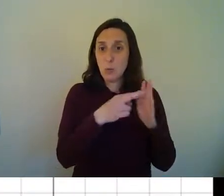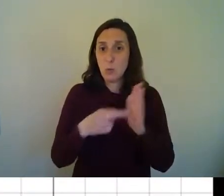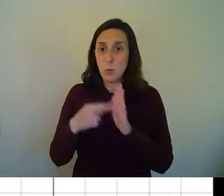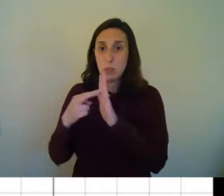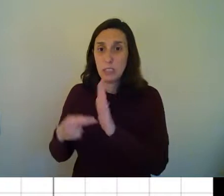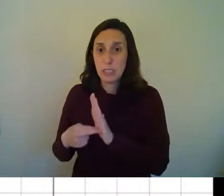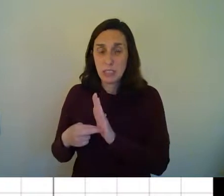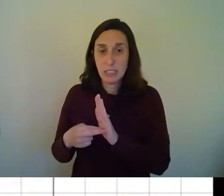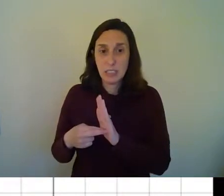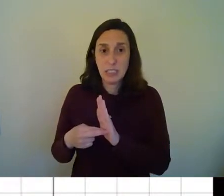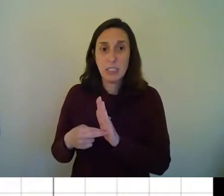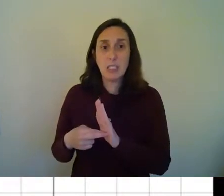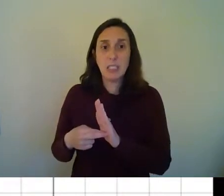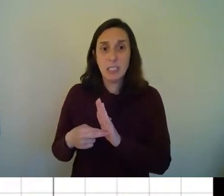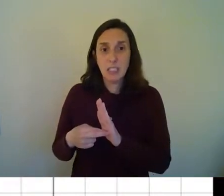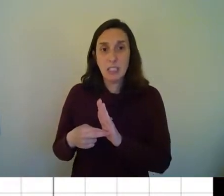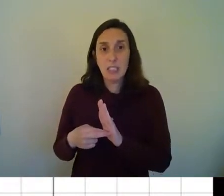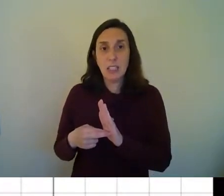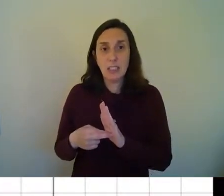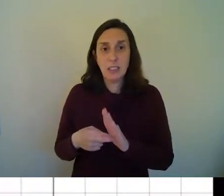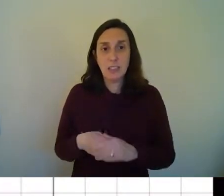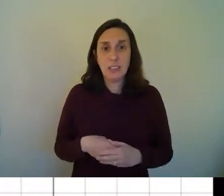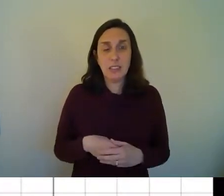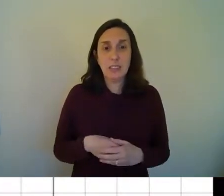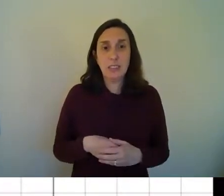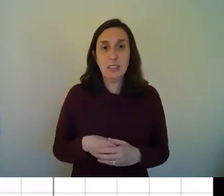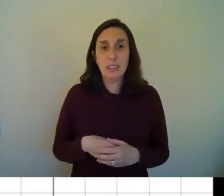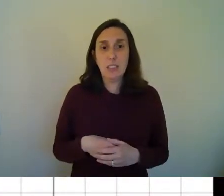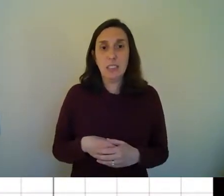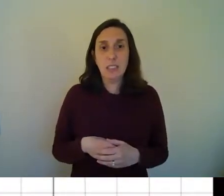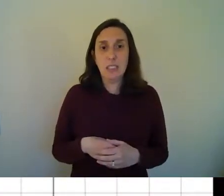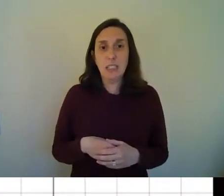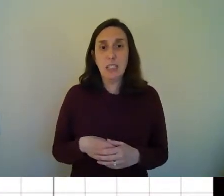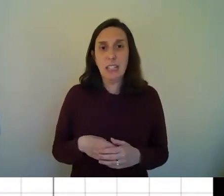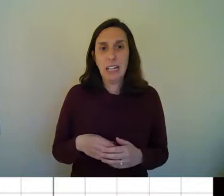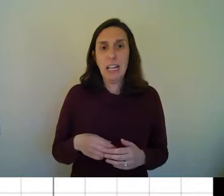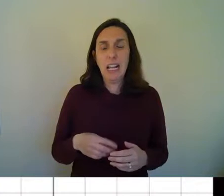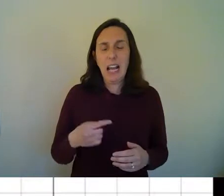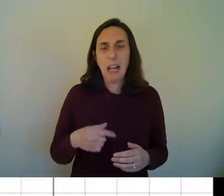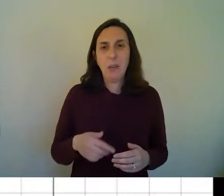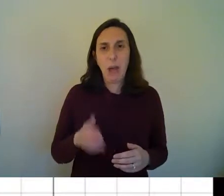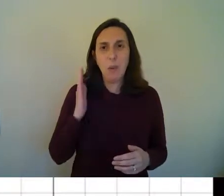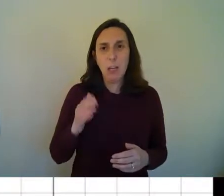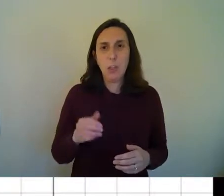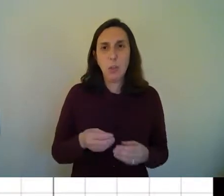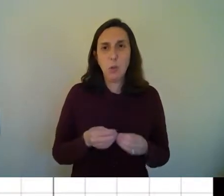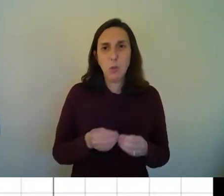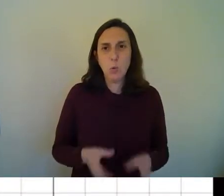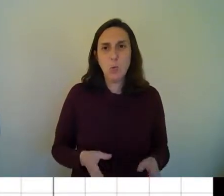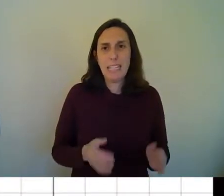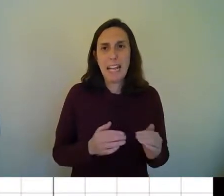0, and I'm in here and I have to be greater than equal to 0, I'm going to lose that equality. And at the end of the